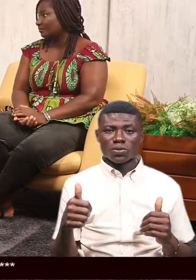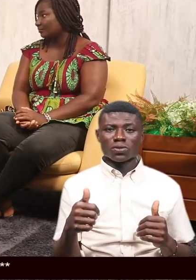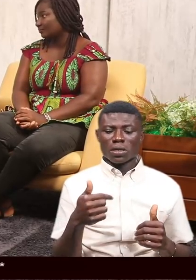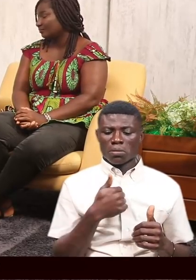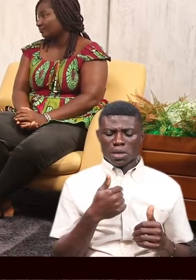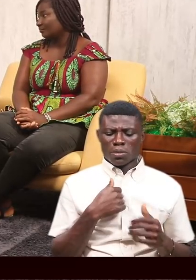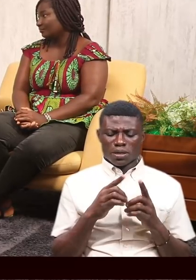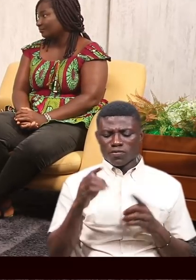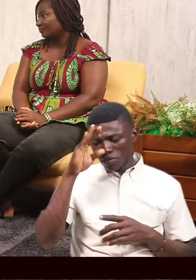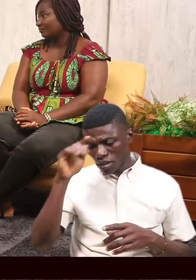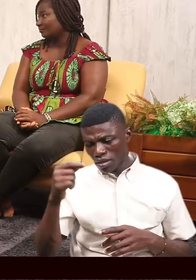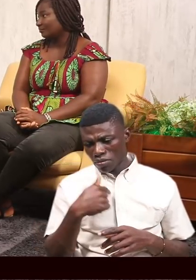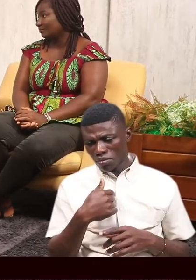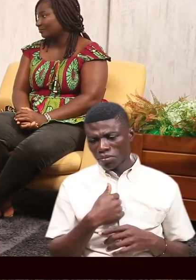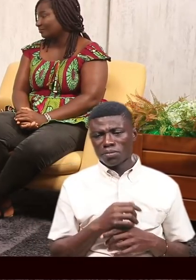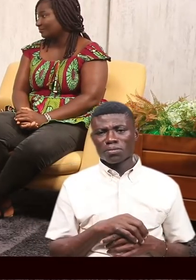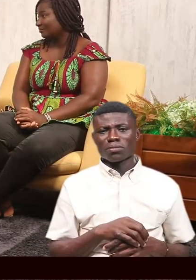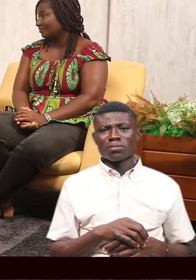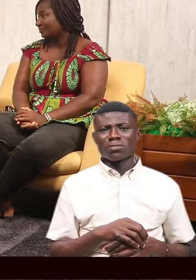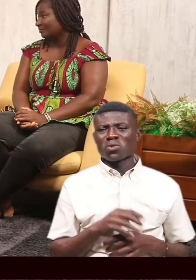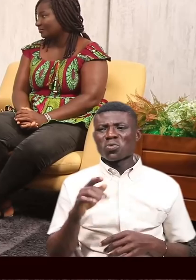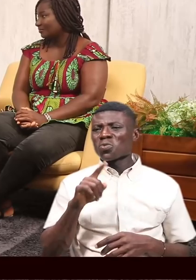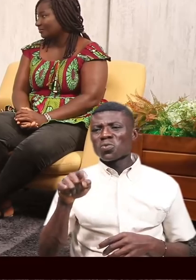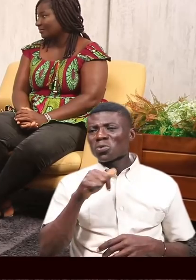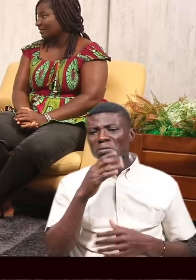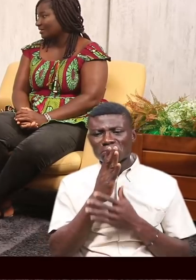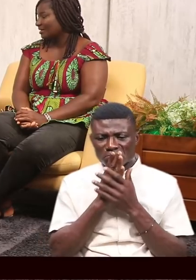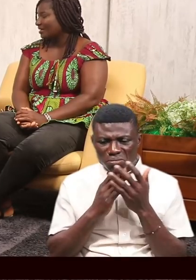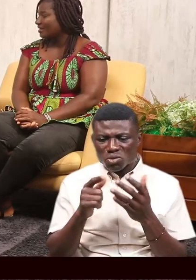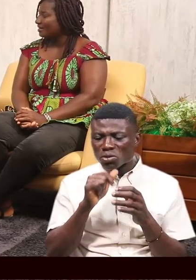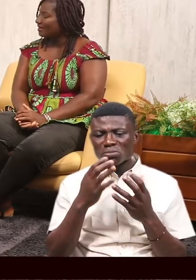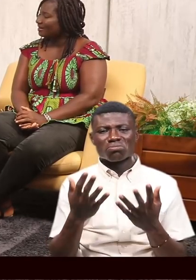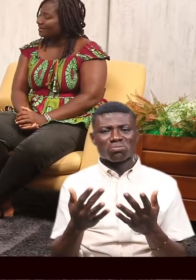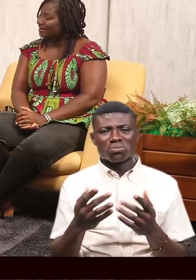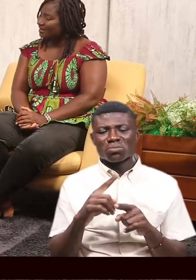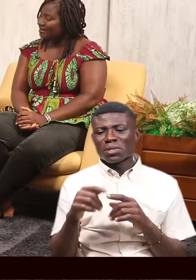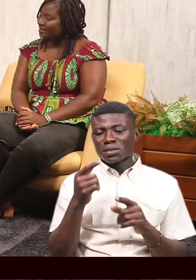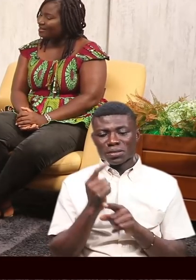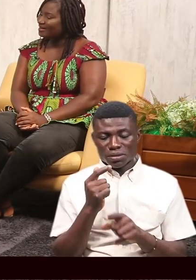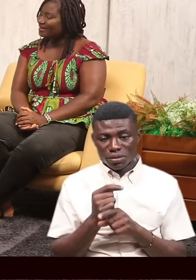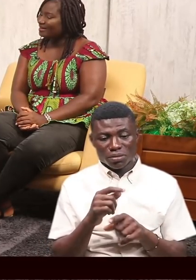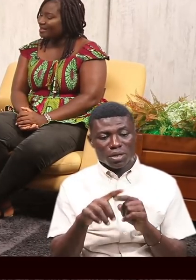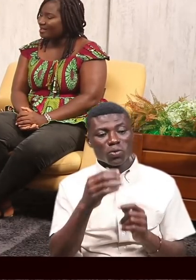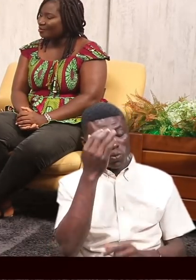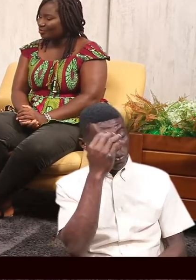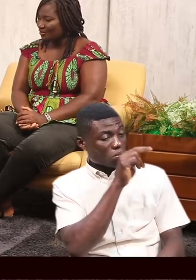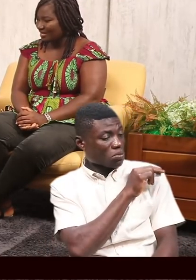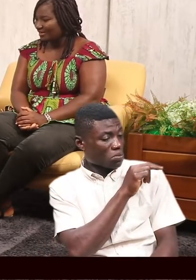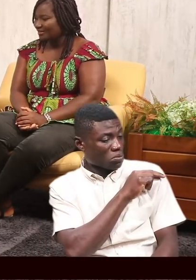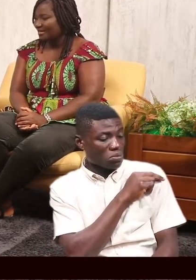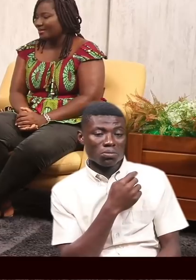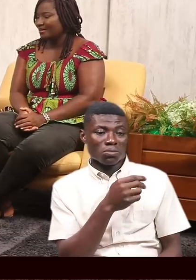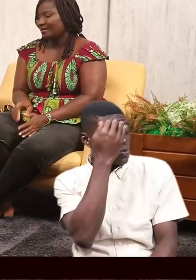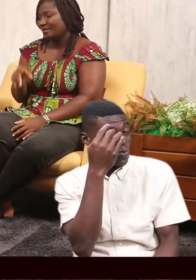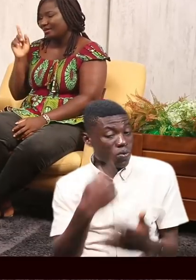meja no we nya abotre ama na mo abo ankulu kimia no nana de ekodu ye